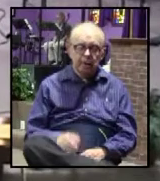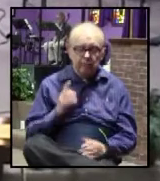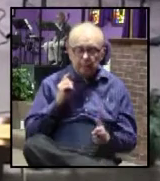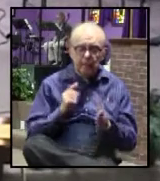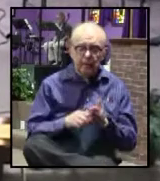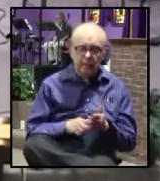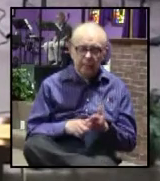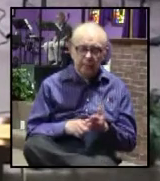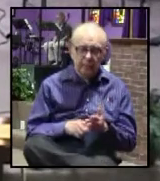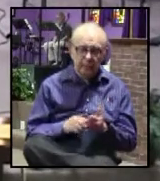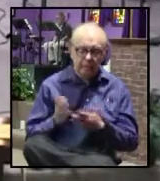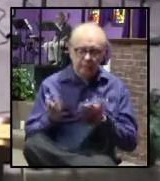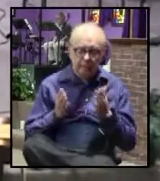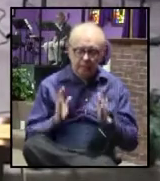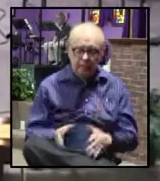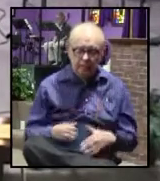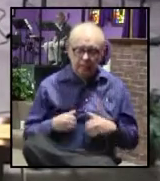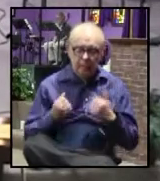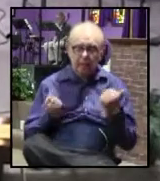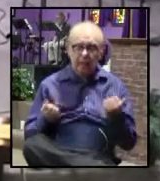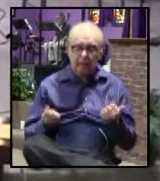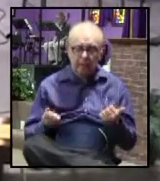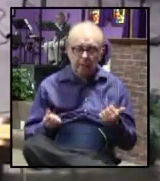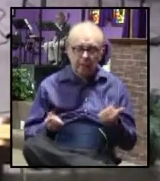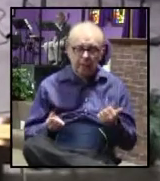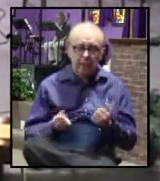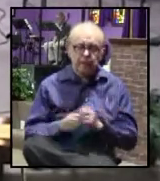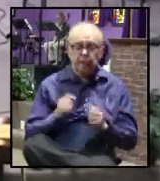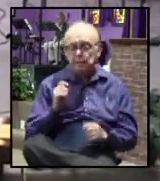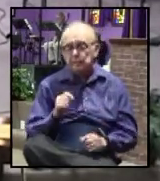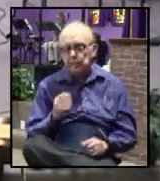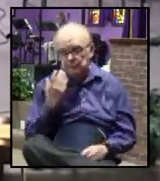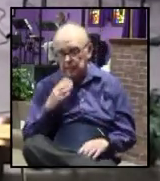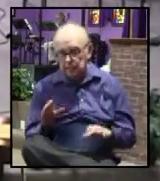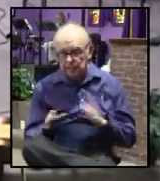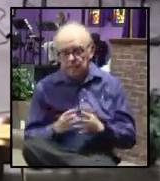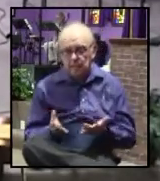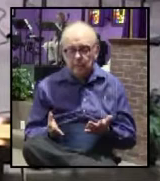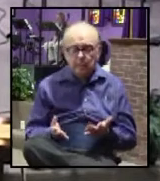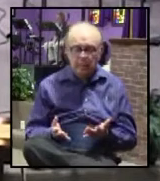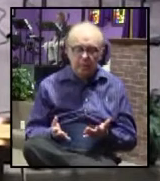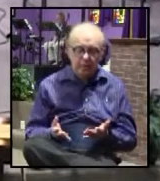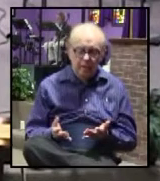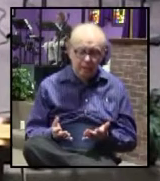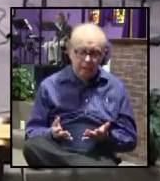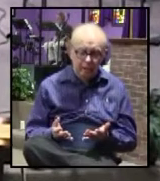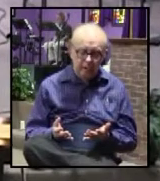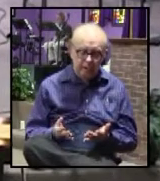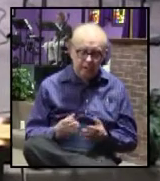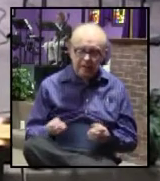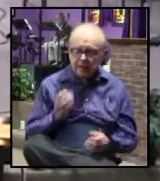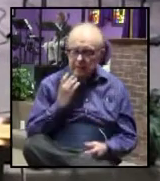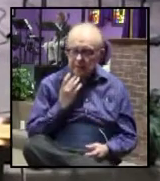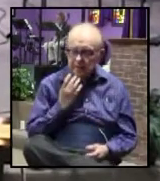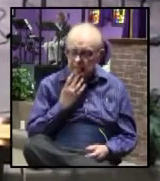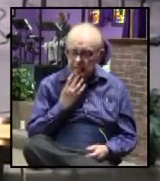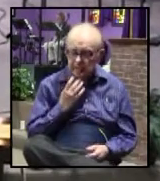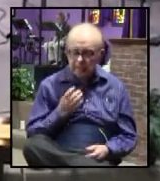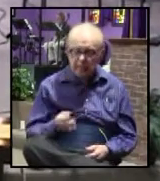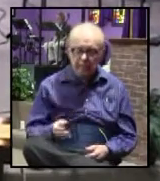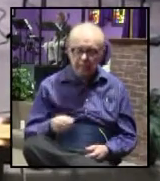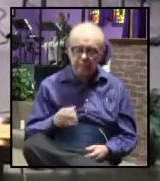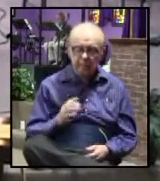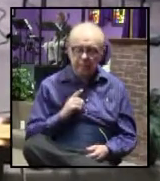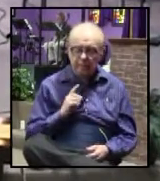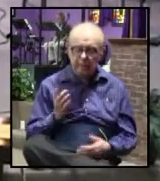Notice he didn't say serve and sacrifice and you get brownie points. Serve and sacrifice and you get favor. He says serve